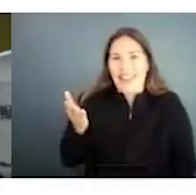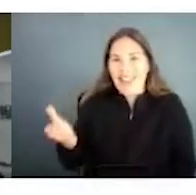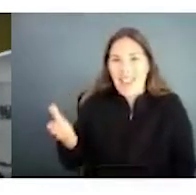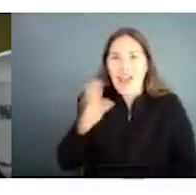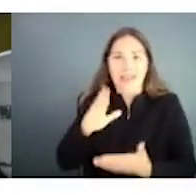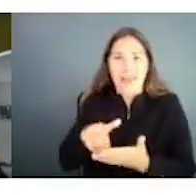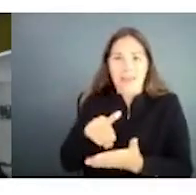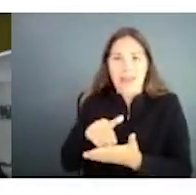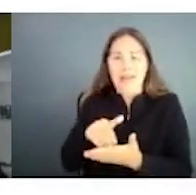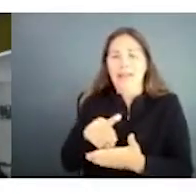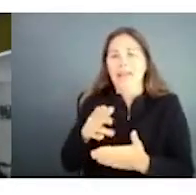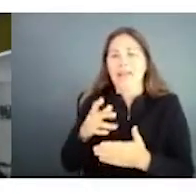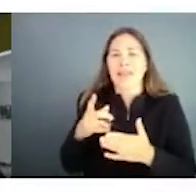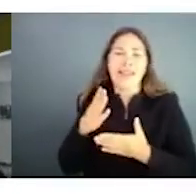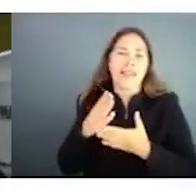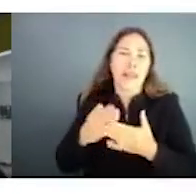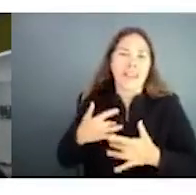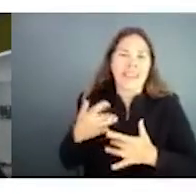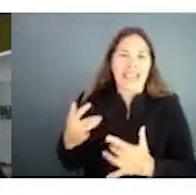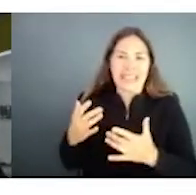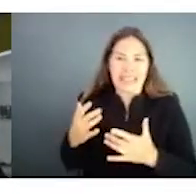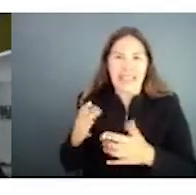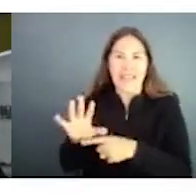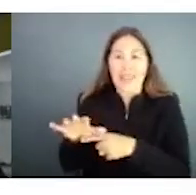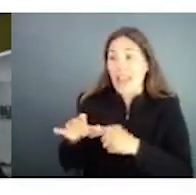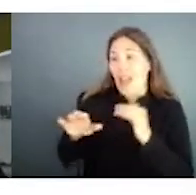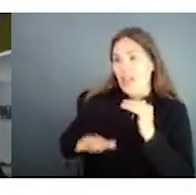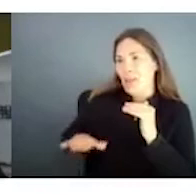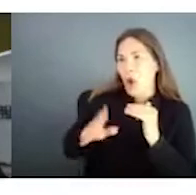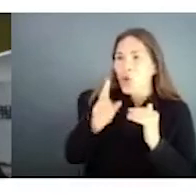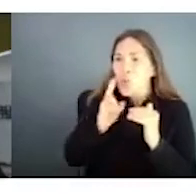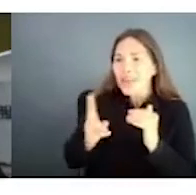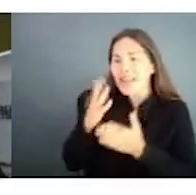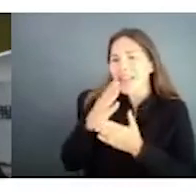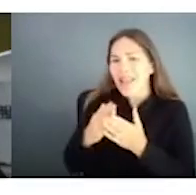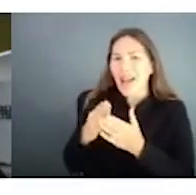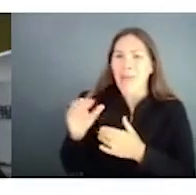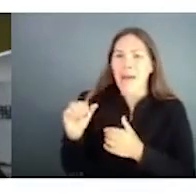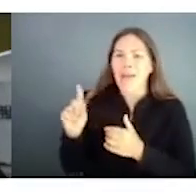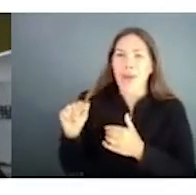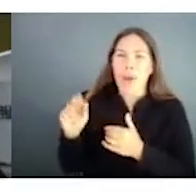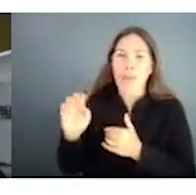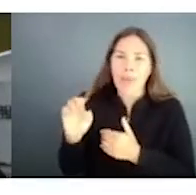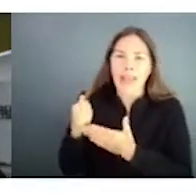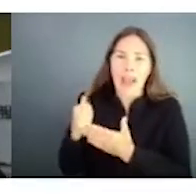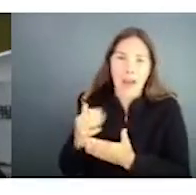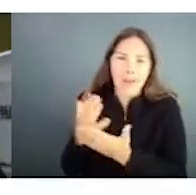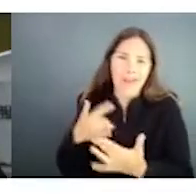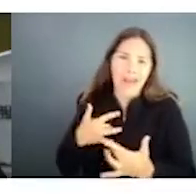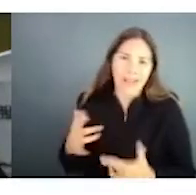middle, some technique videos. Down the bottom, you'll see some of the Adobe Help stuff that I use